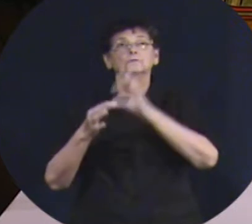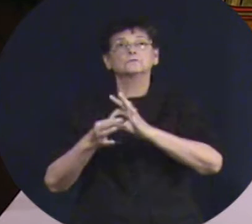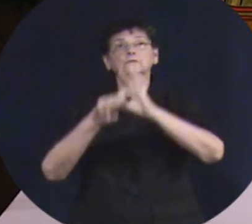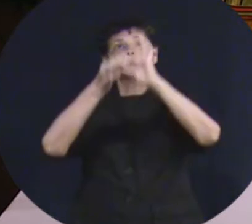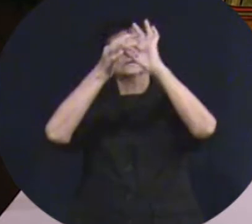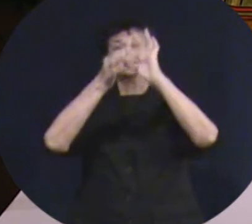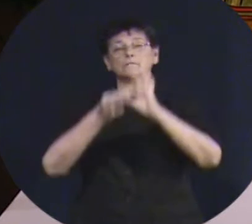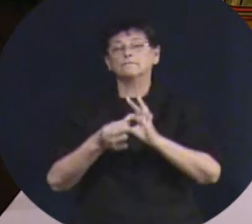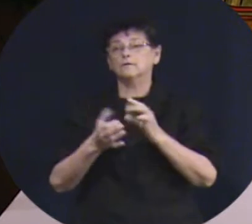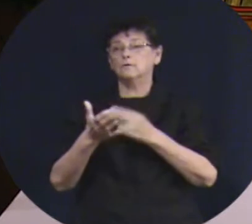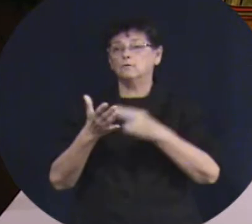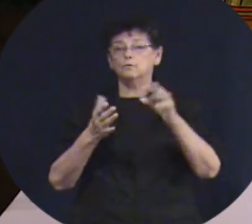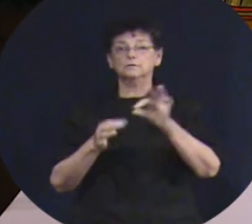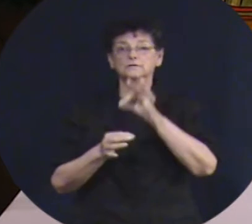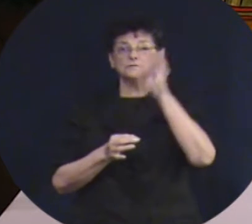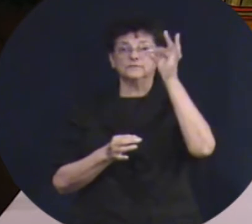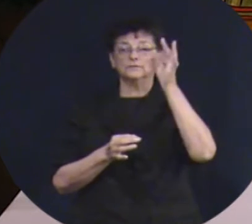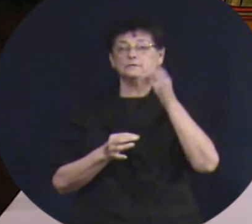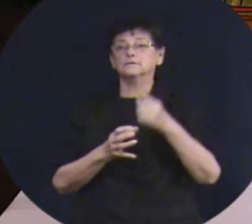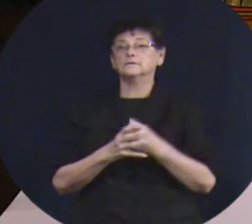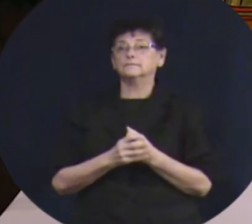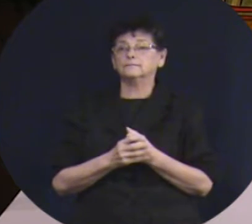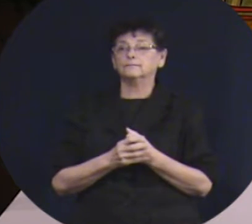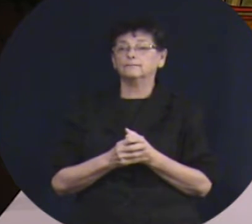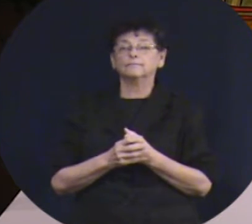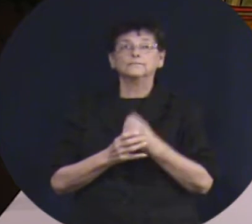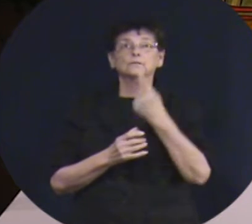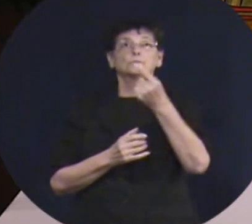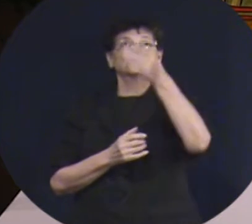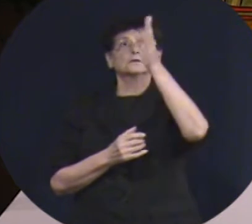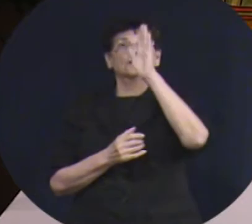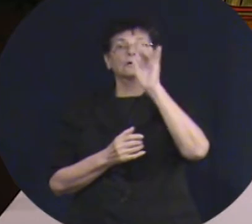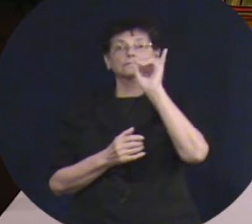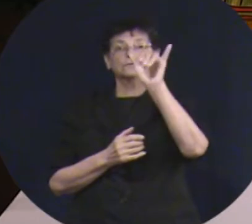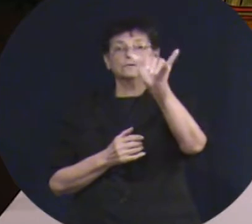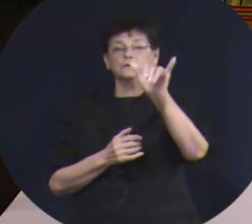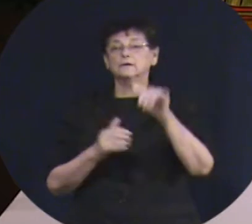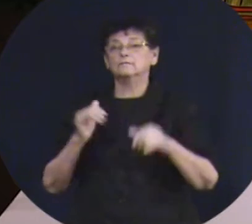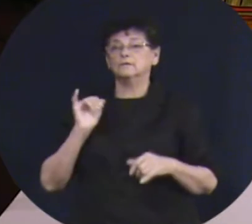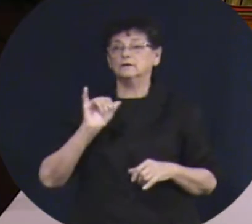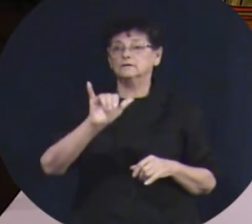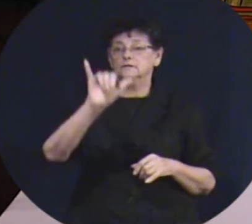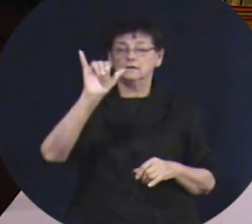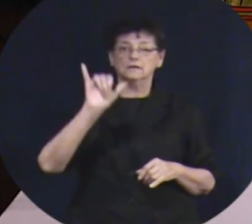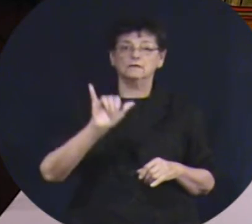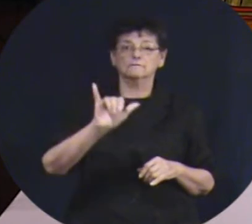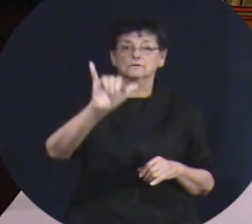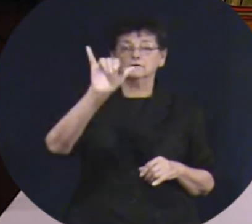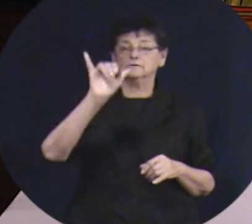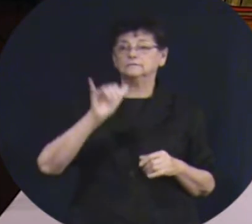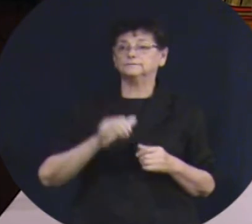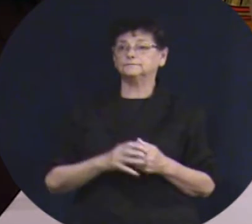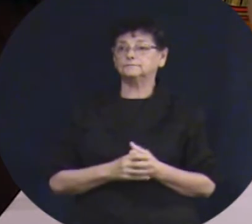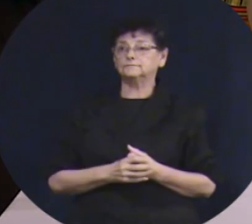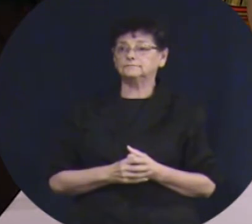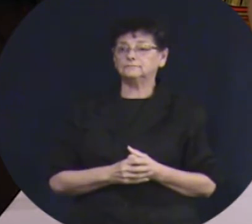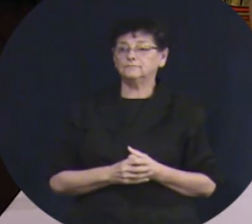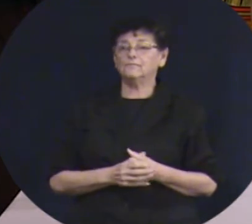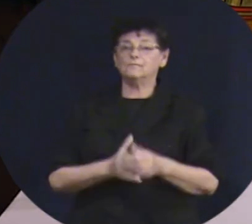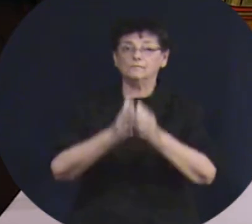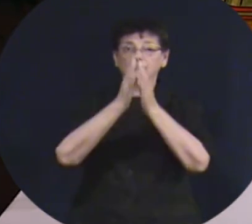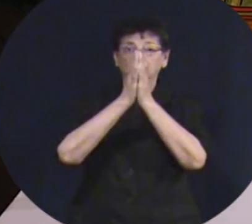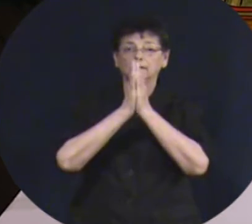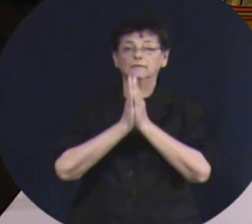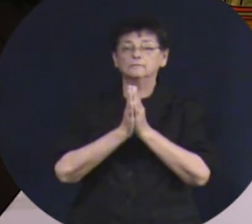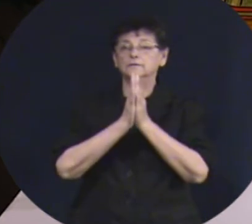in the unity of the Holy Spirit, one God forever and ever.